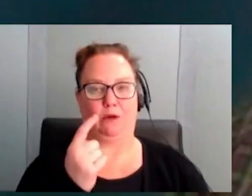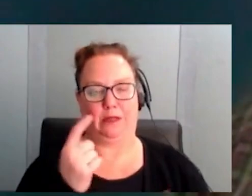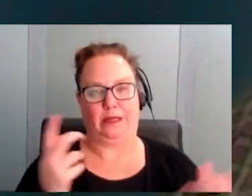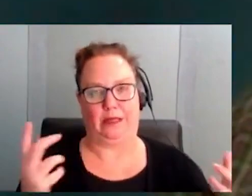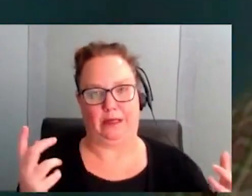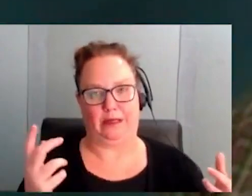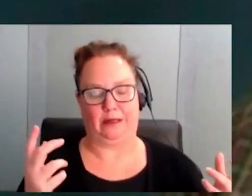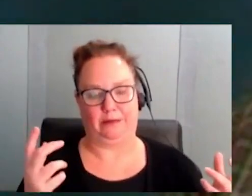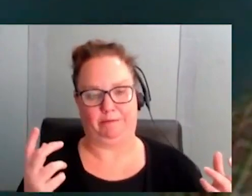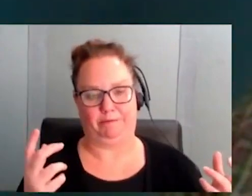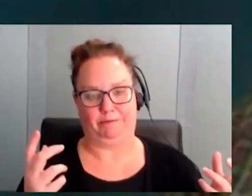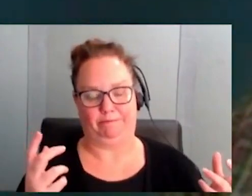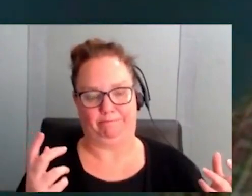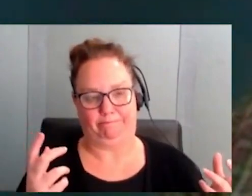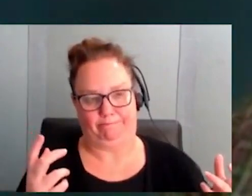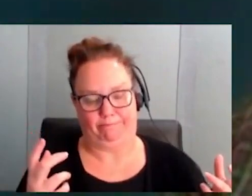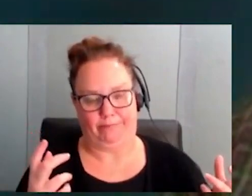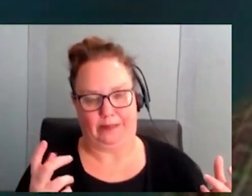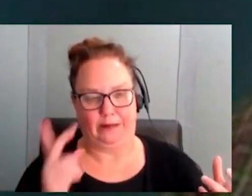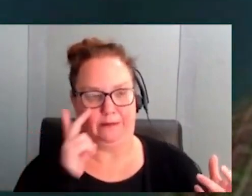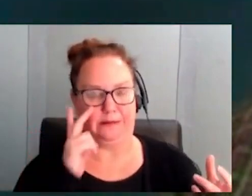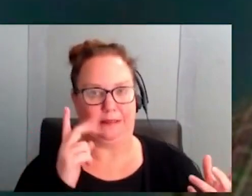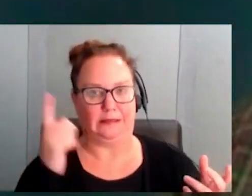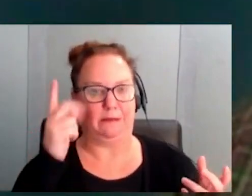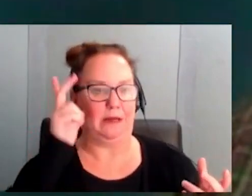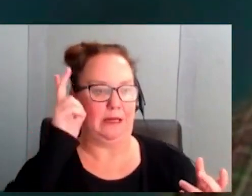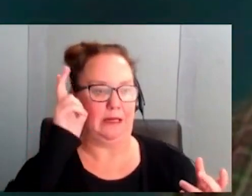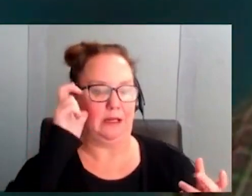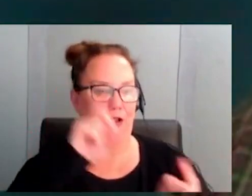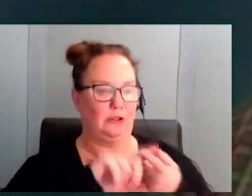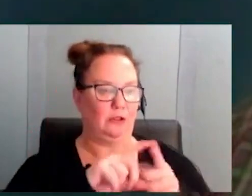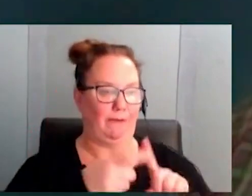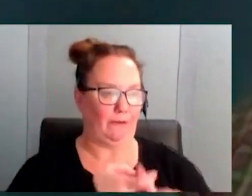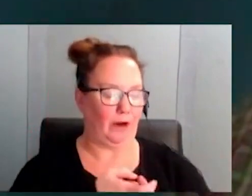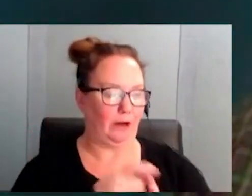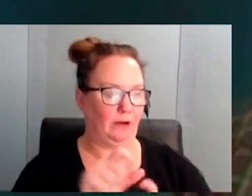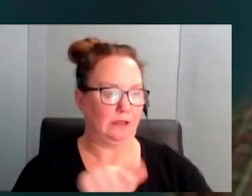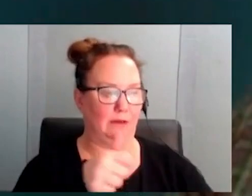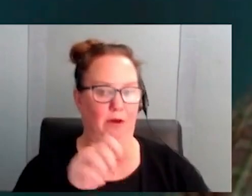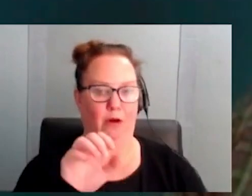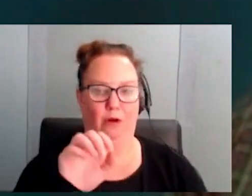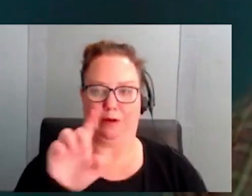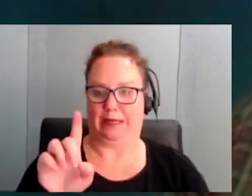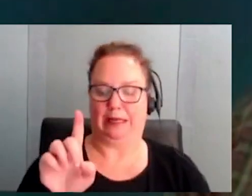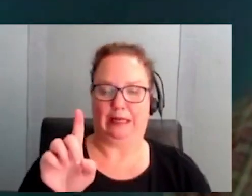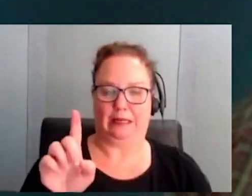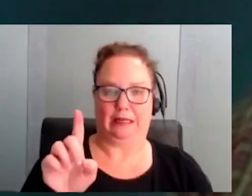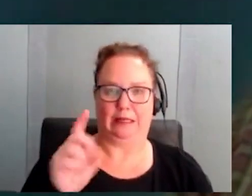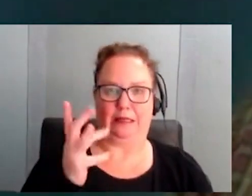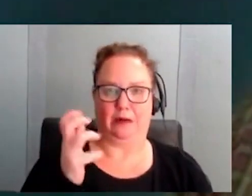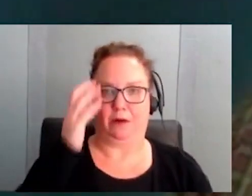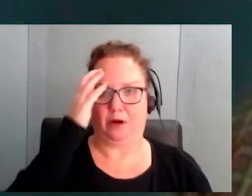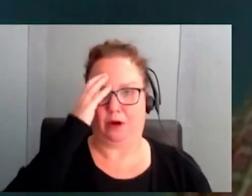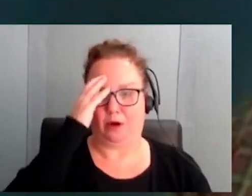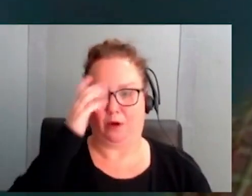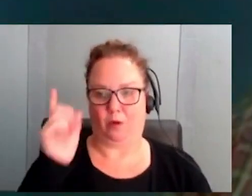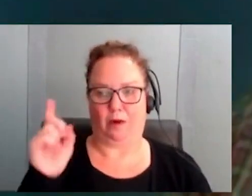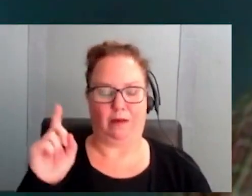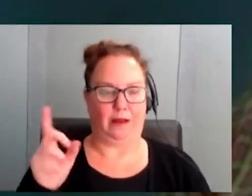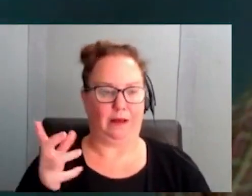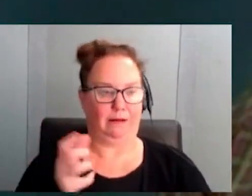of that if somebody hears that their friend or somebody overdosed, then they want to know who their supplier